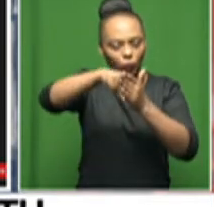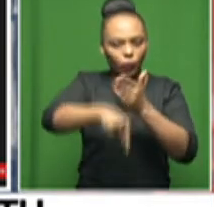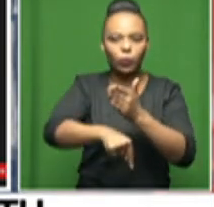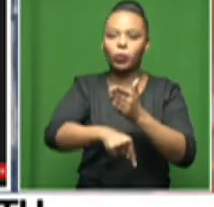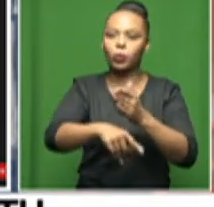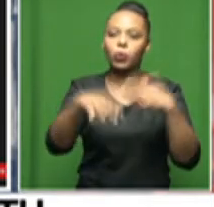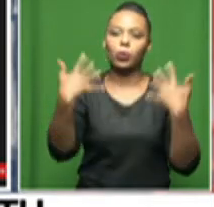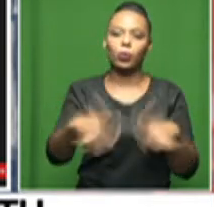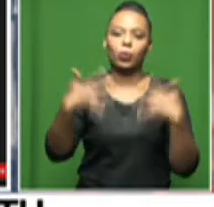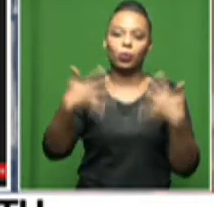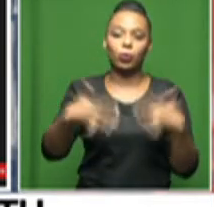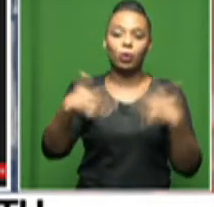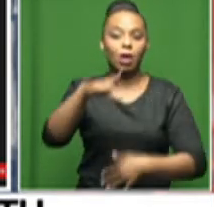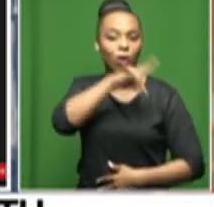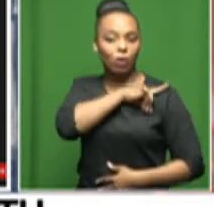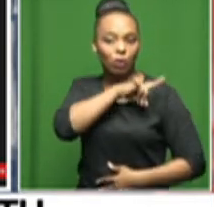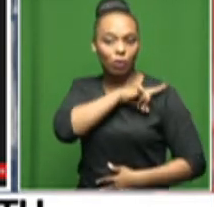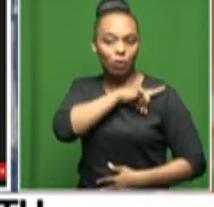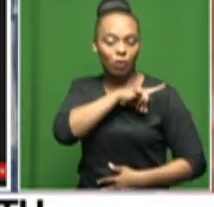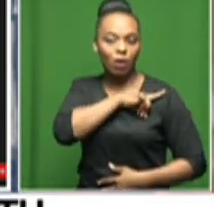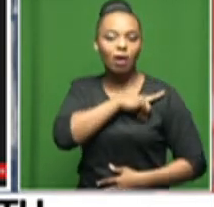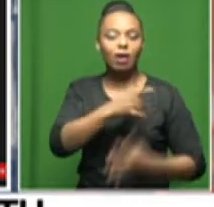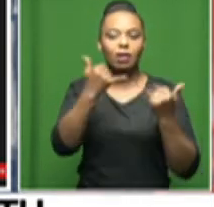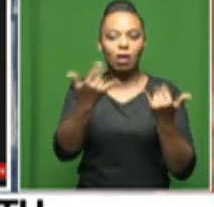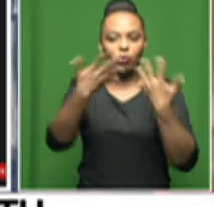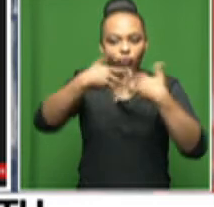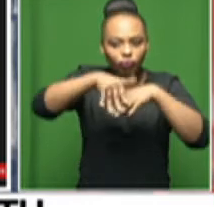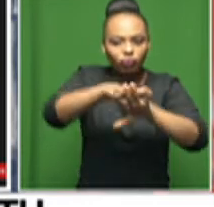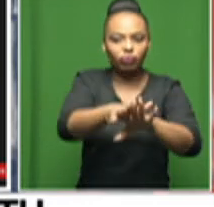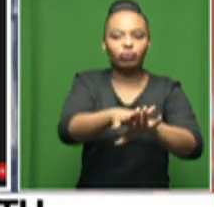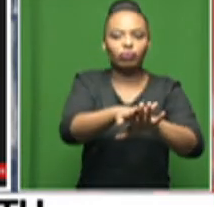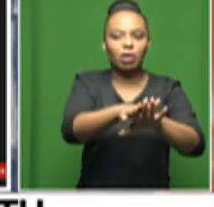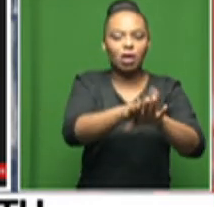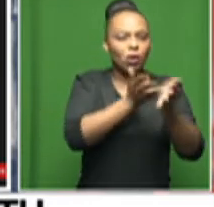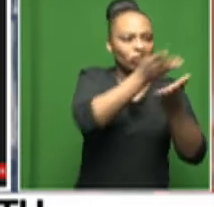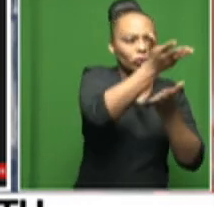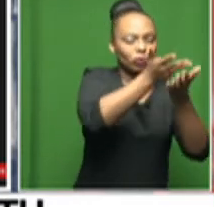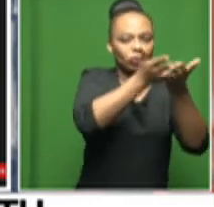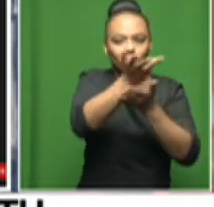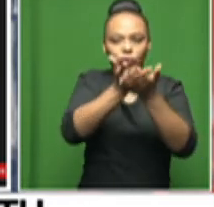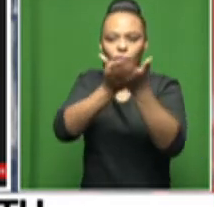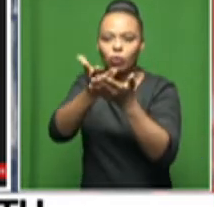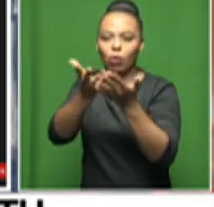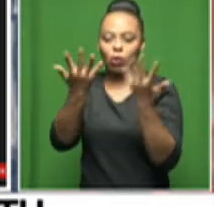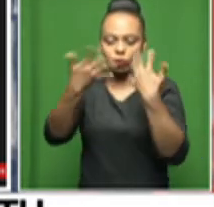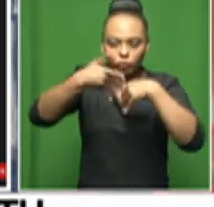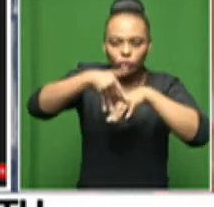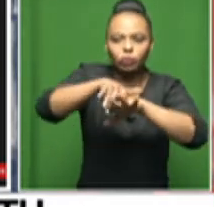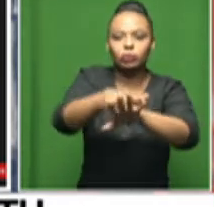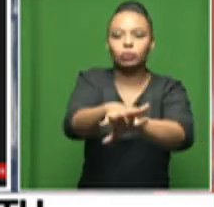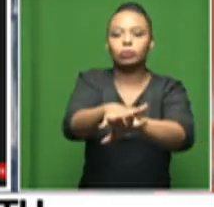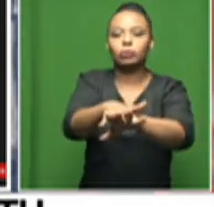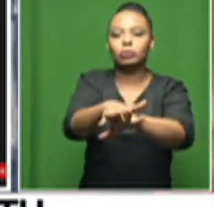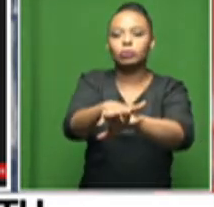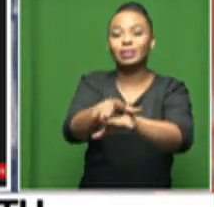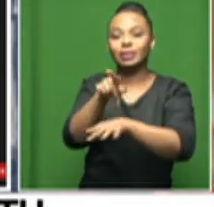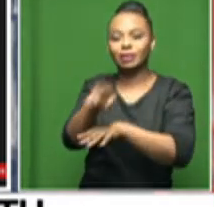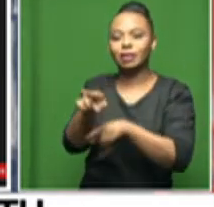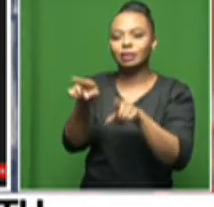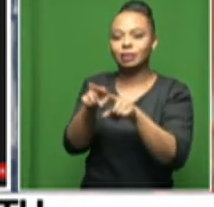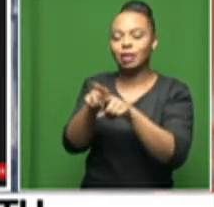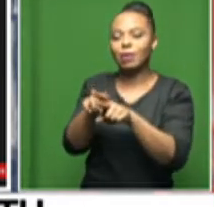because we have to combine this discussion with the release of